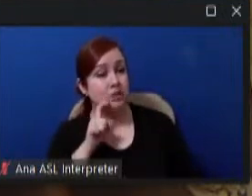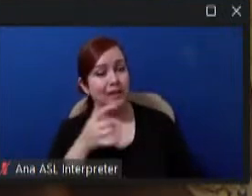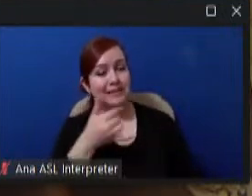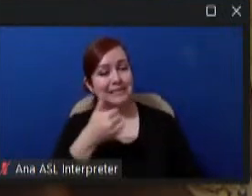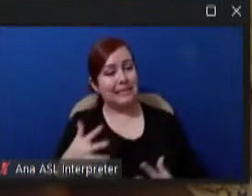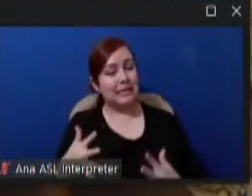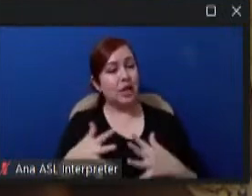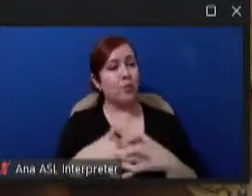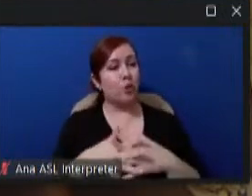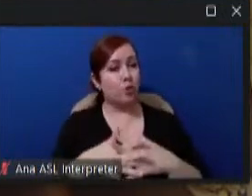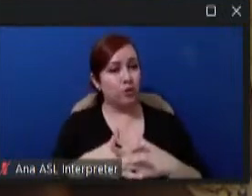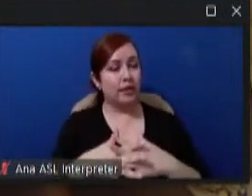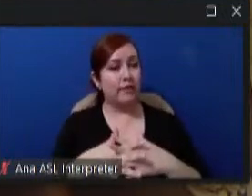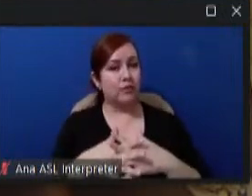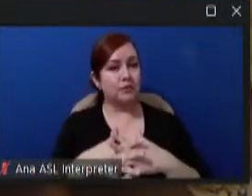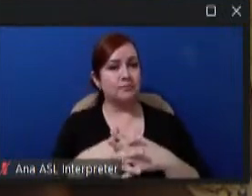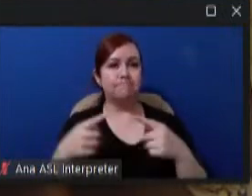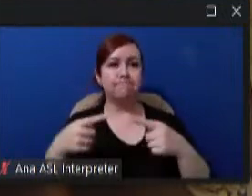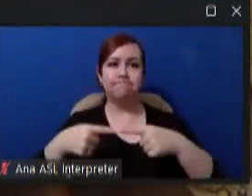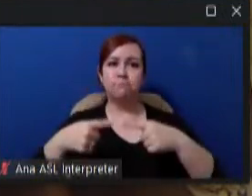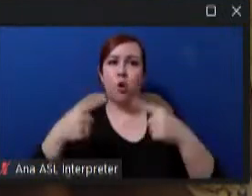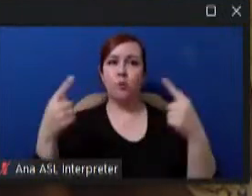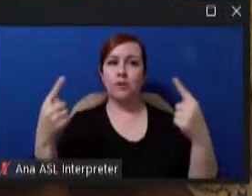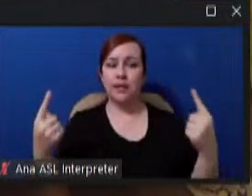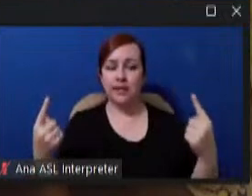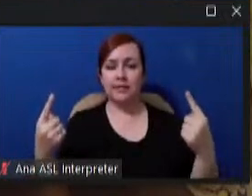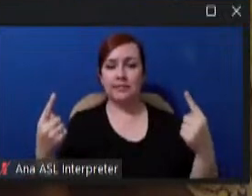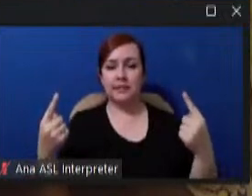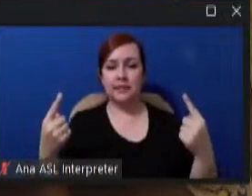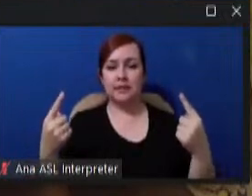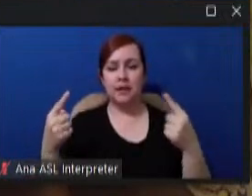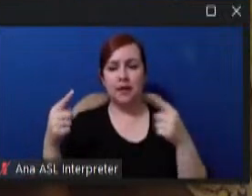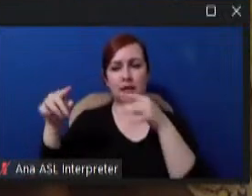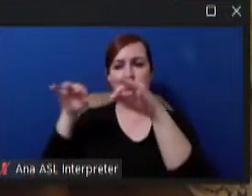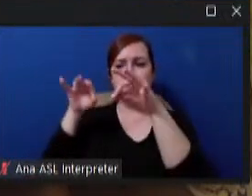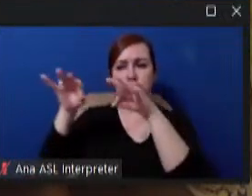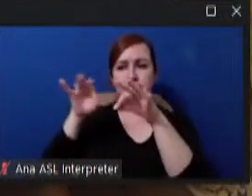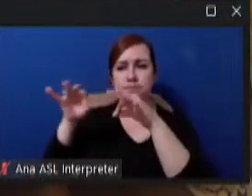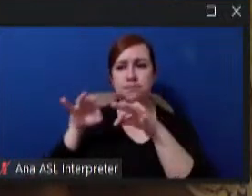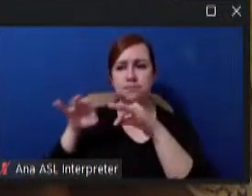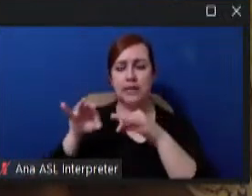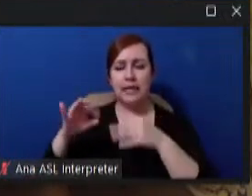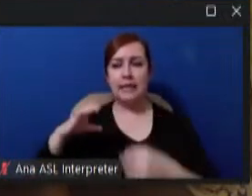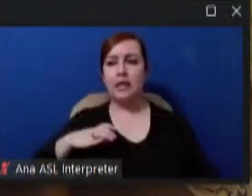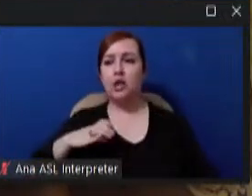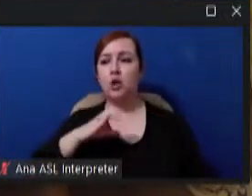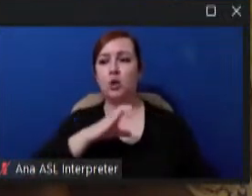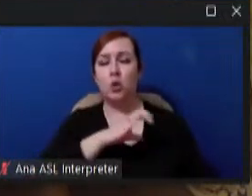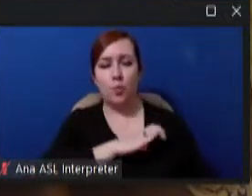in terms of sexual and reproductive rights run counter